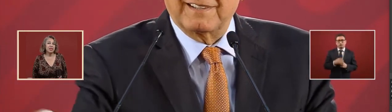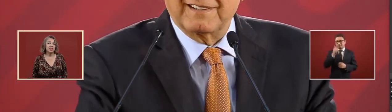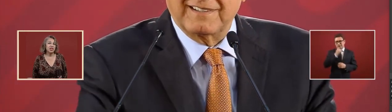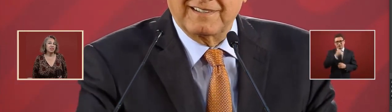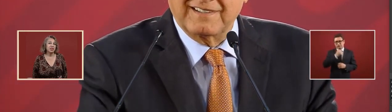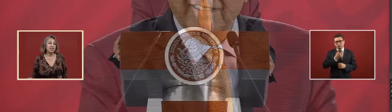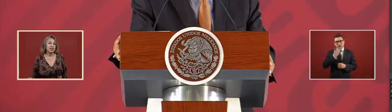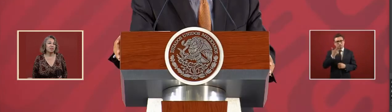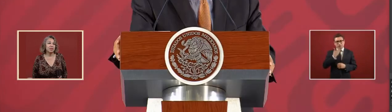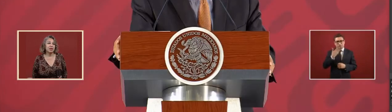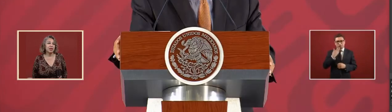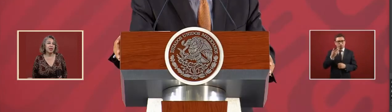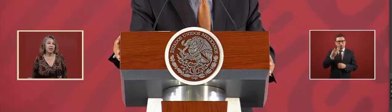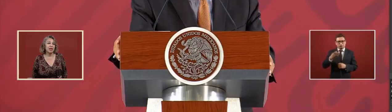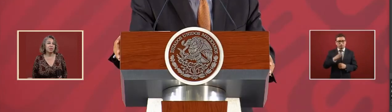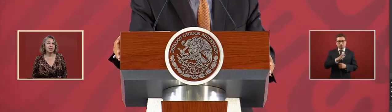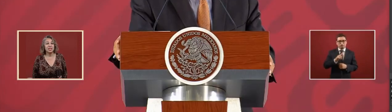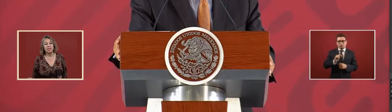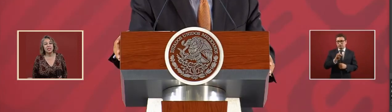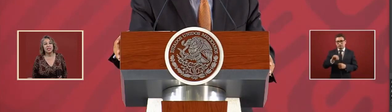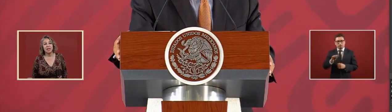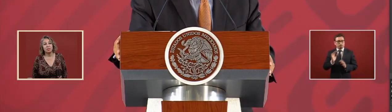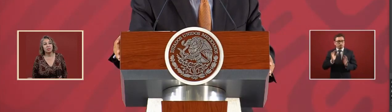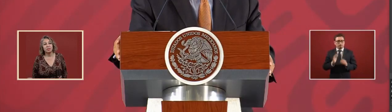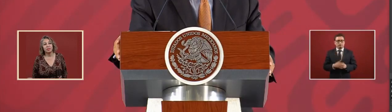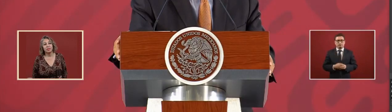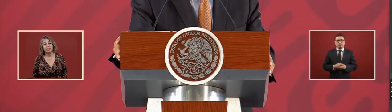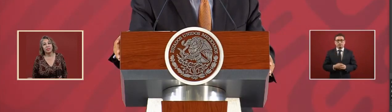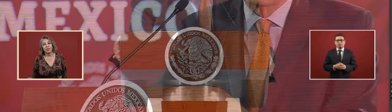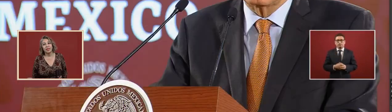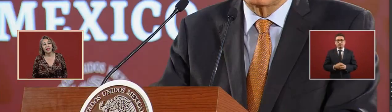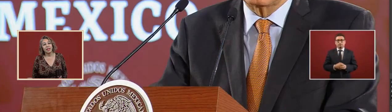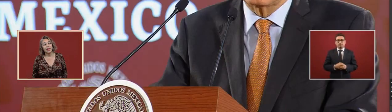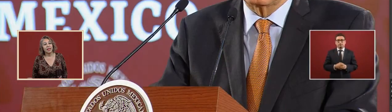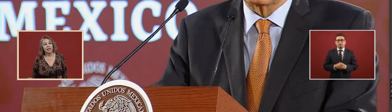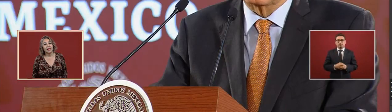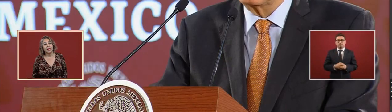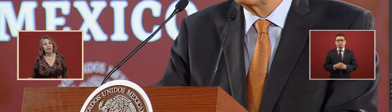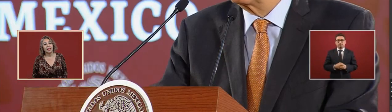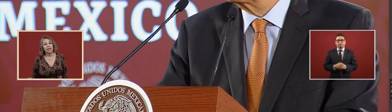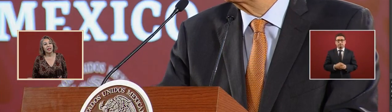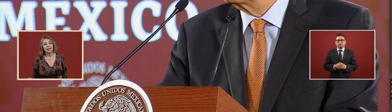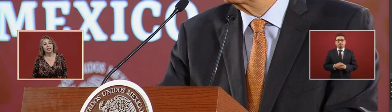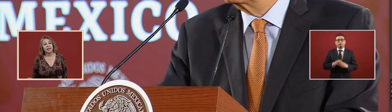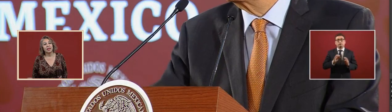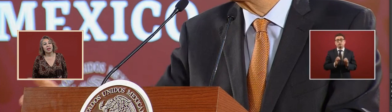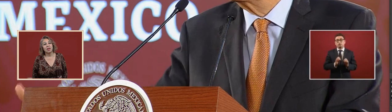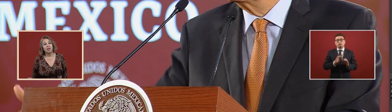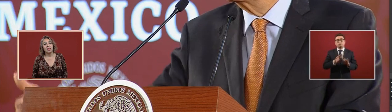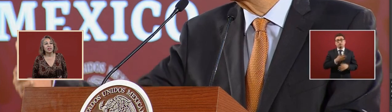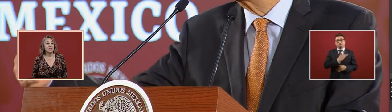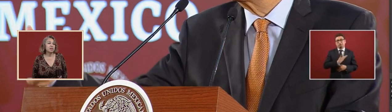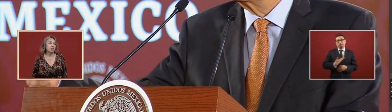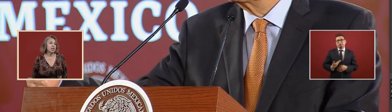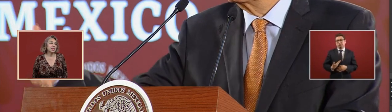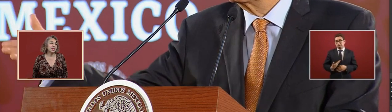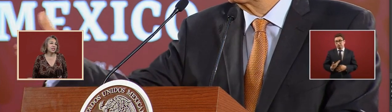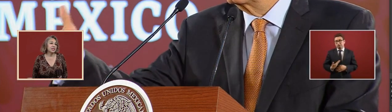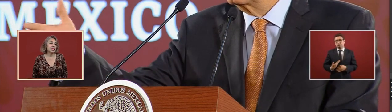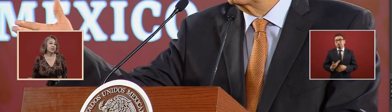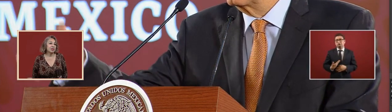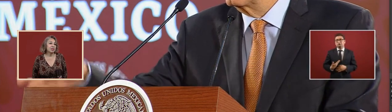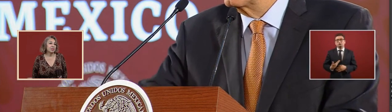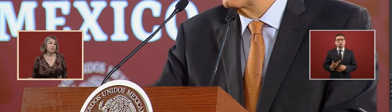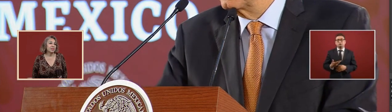but in general, este, la CTM, it was the CTM. Y este, o si no, el presidente, or else the